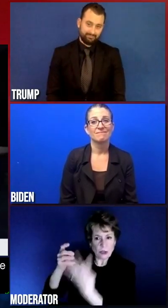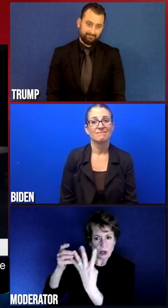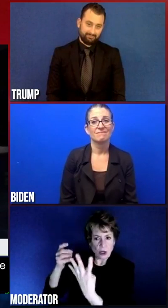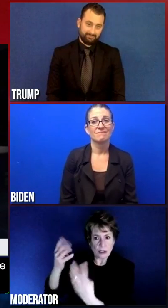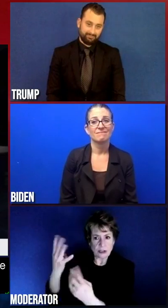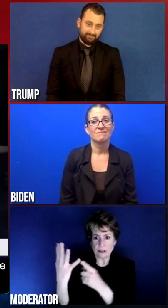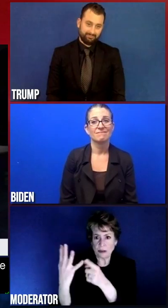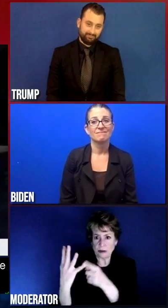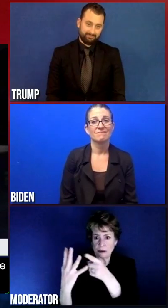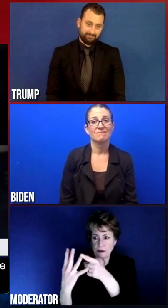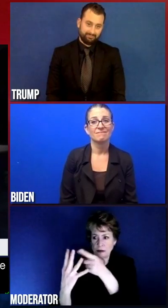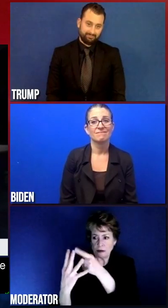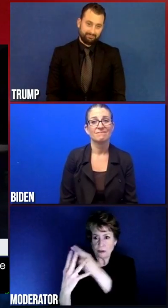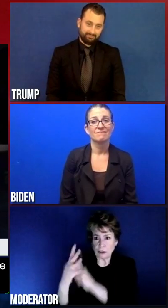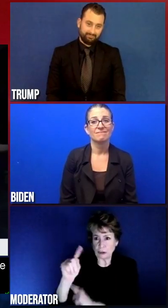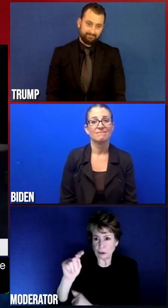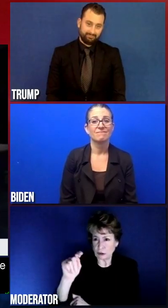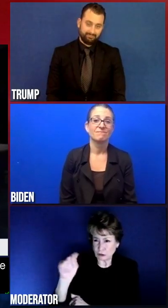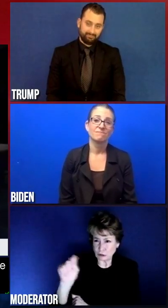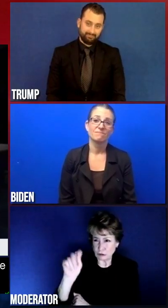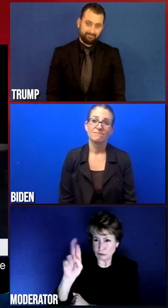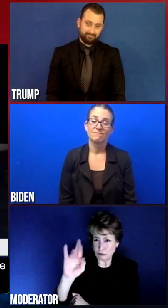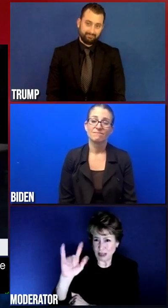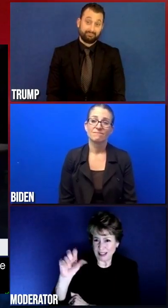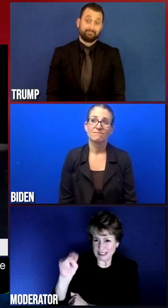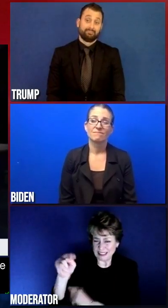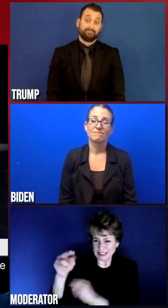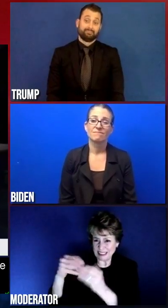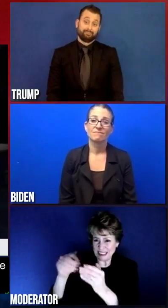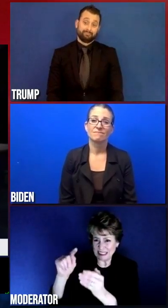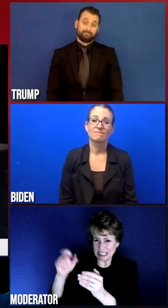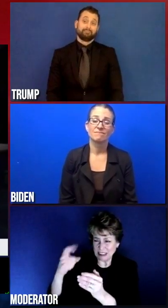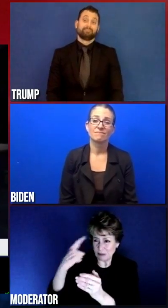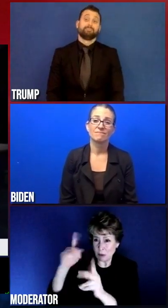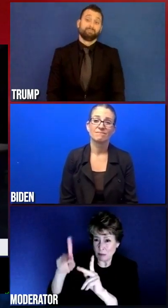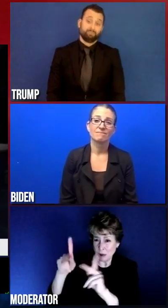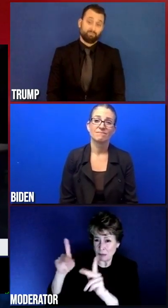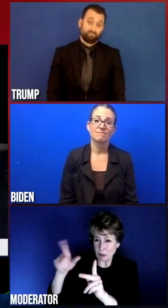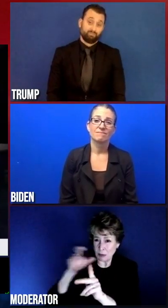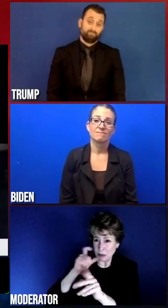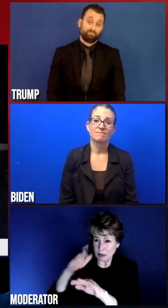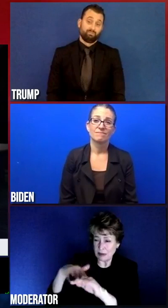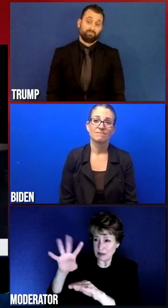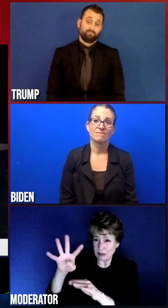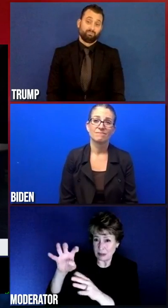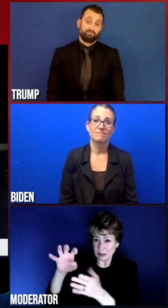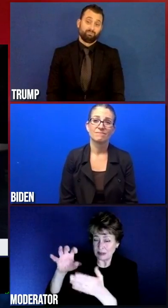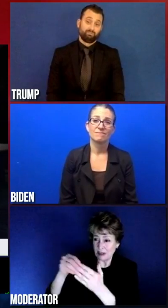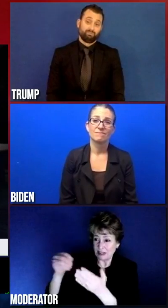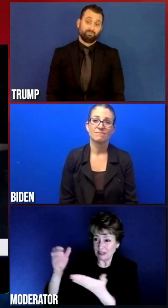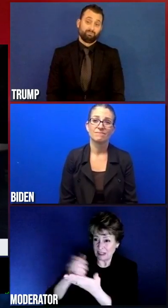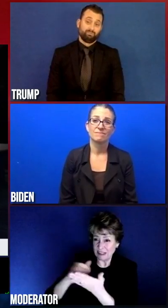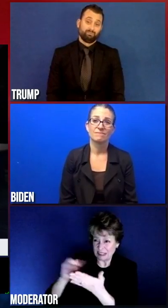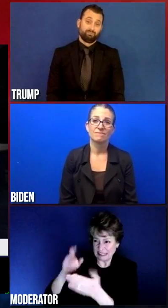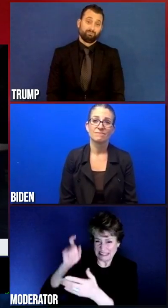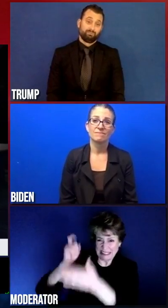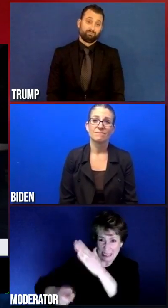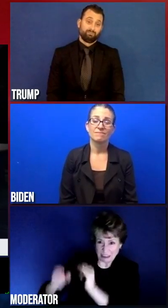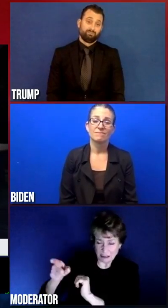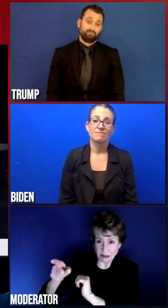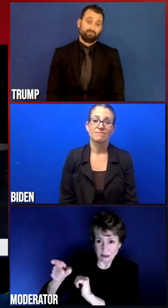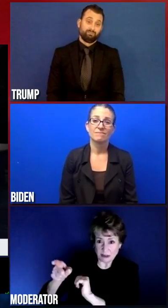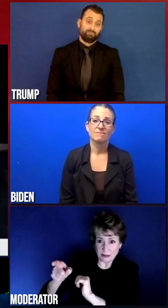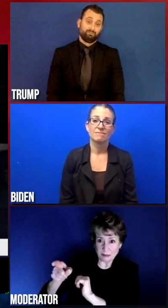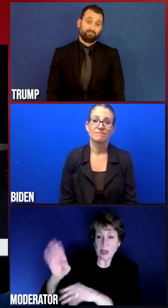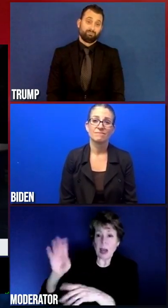taxes on individuals making more than $400,000 a year and on corporations. President Trump says that kind